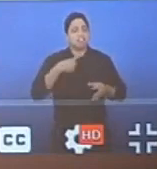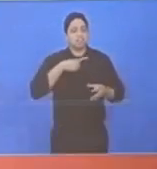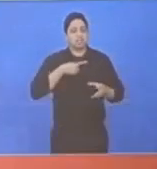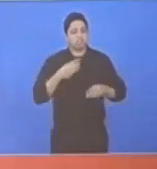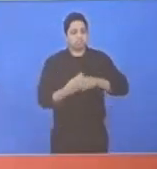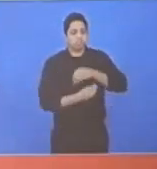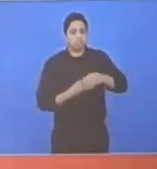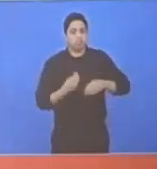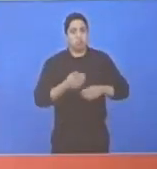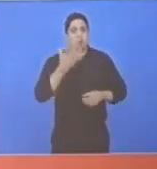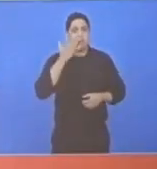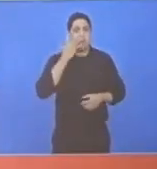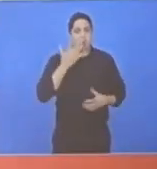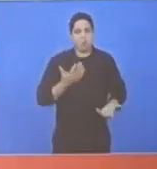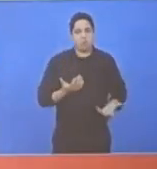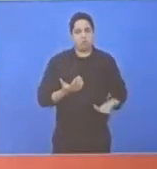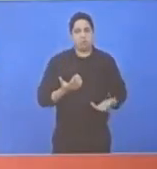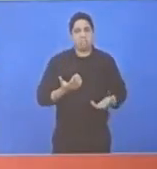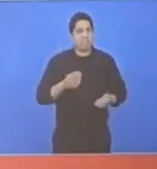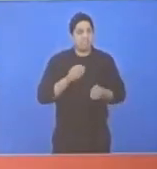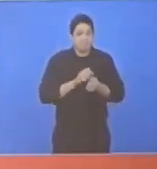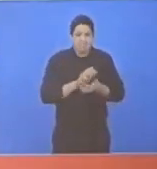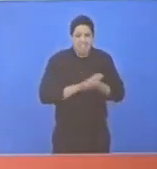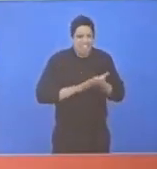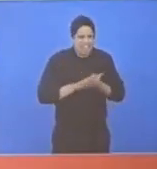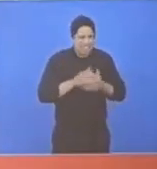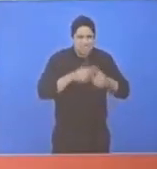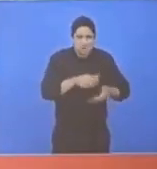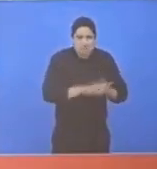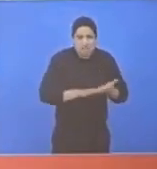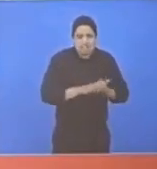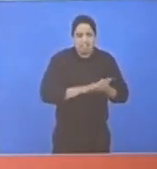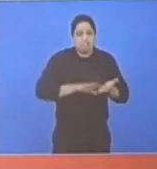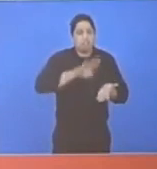They destroyed the city looking for treasures.